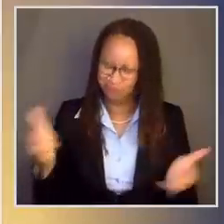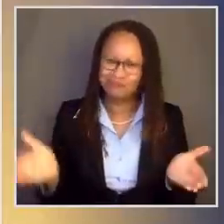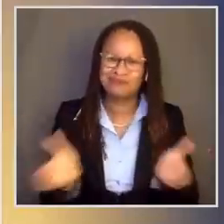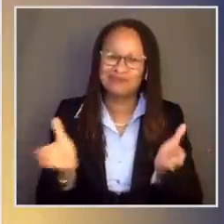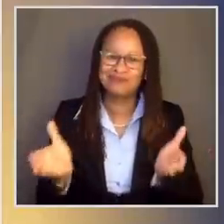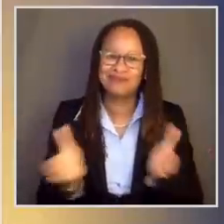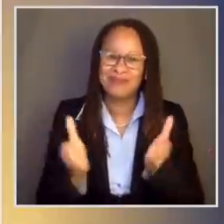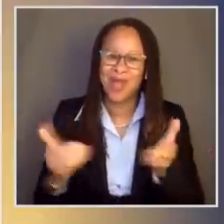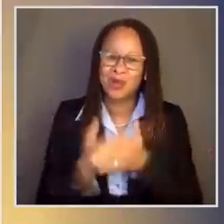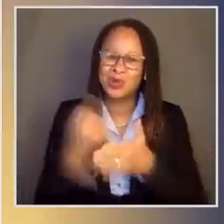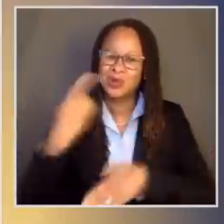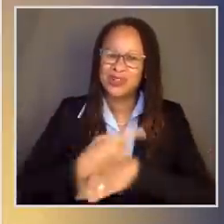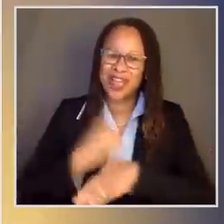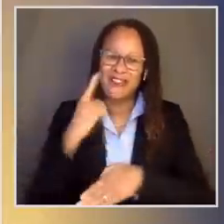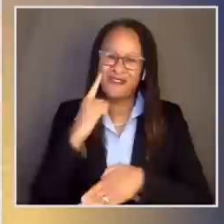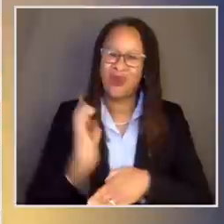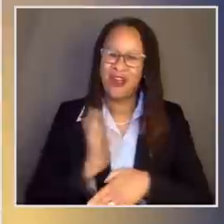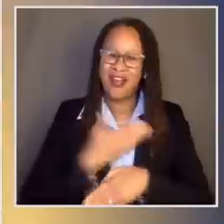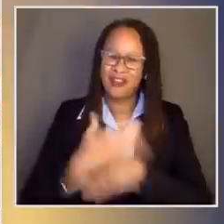America.